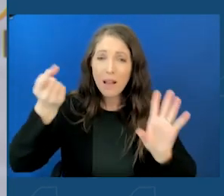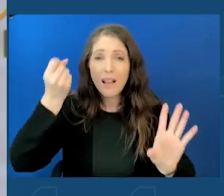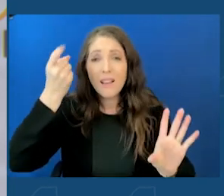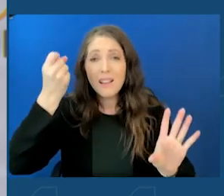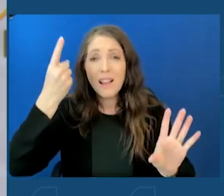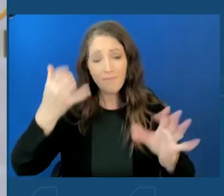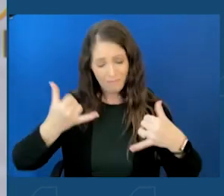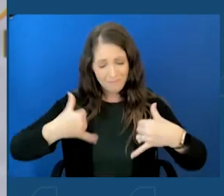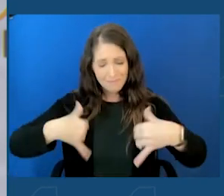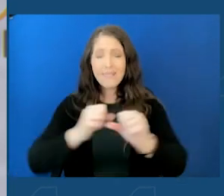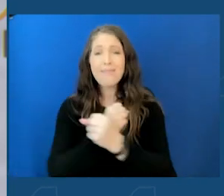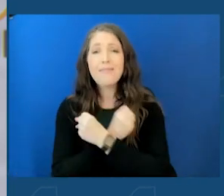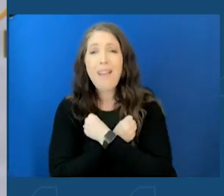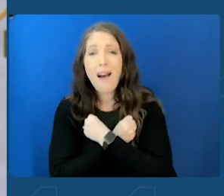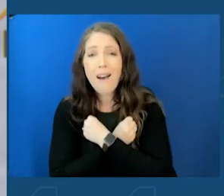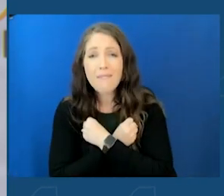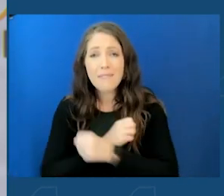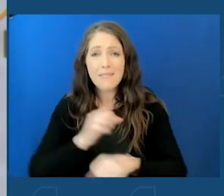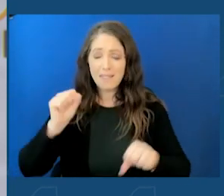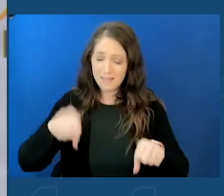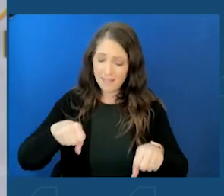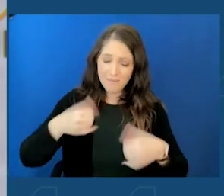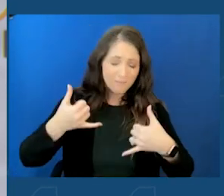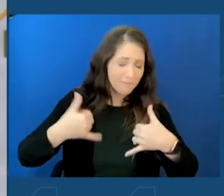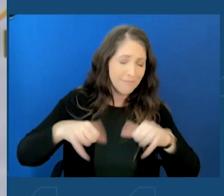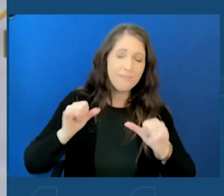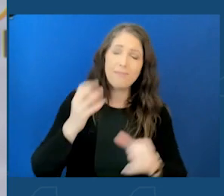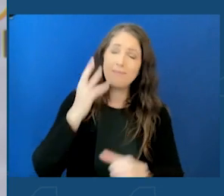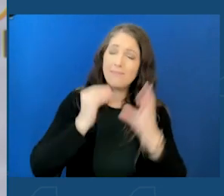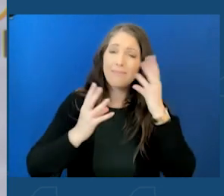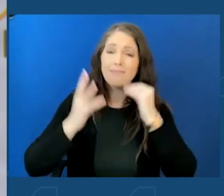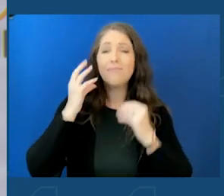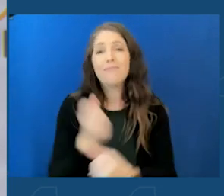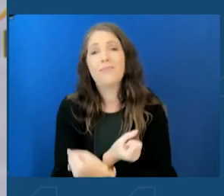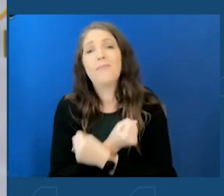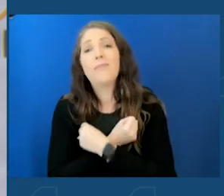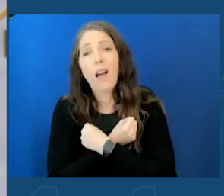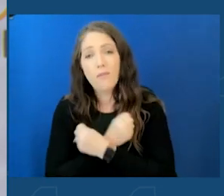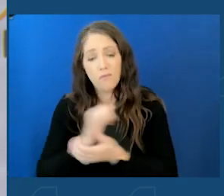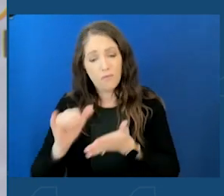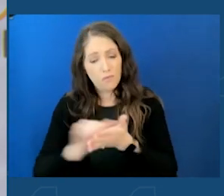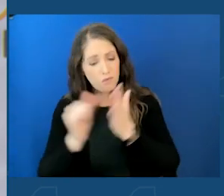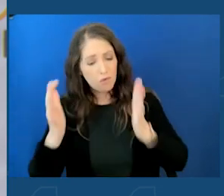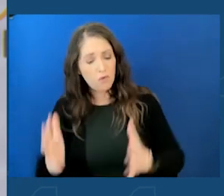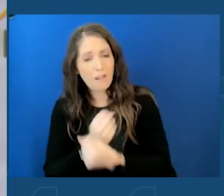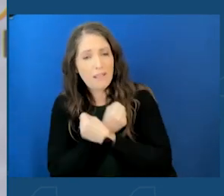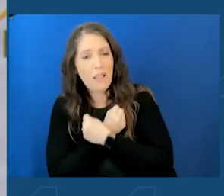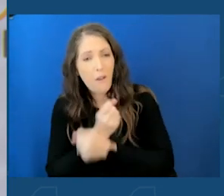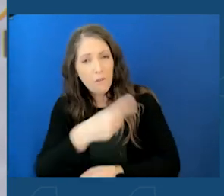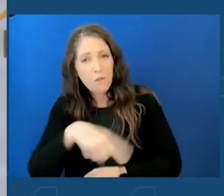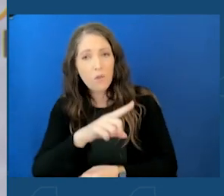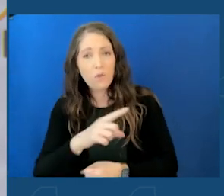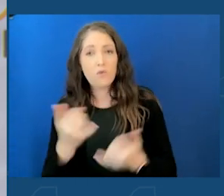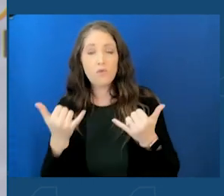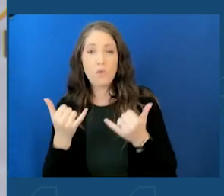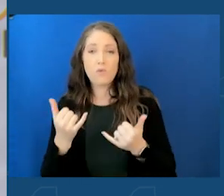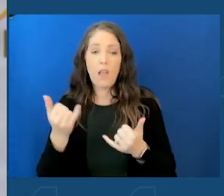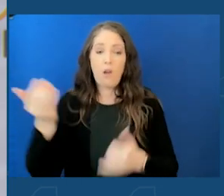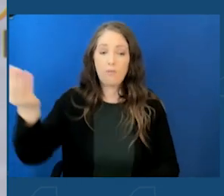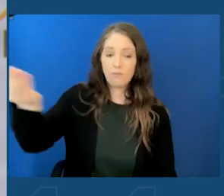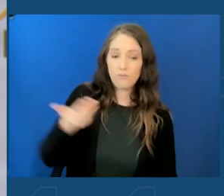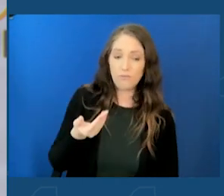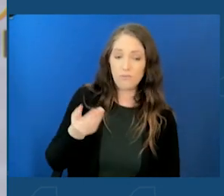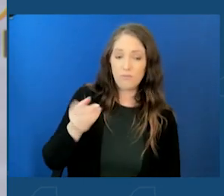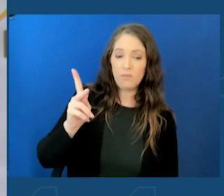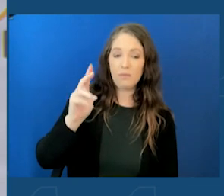still find love in your lives, and you'll always have the support and the love of all New Yorkers. So thank you very much. With that, let's bring up Kelly Owens,